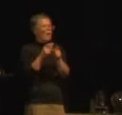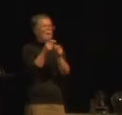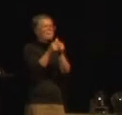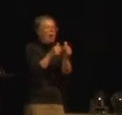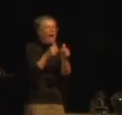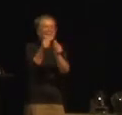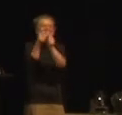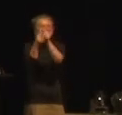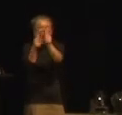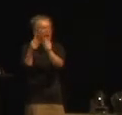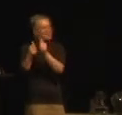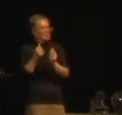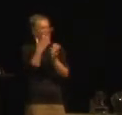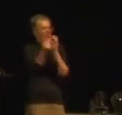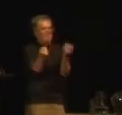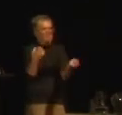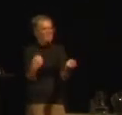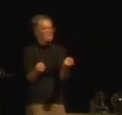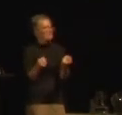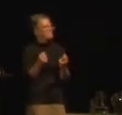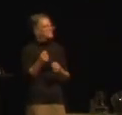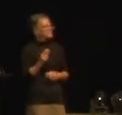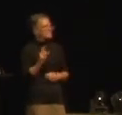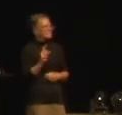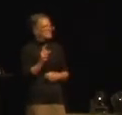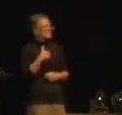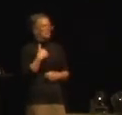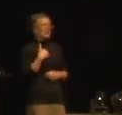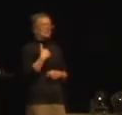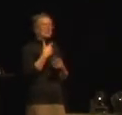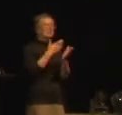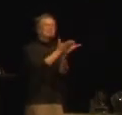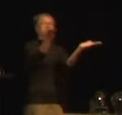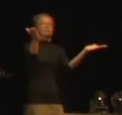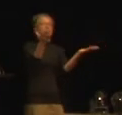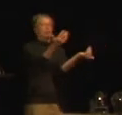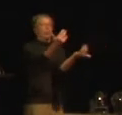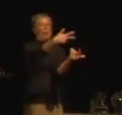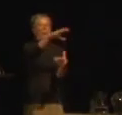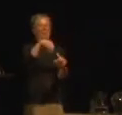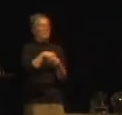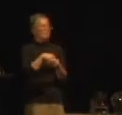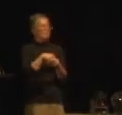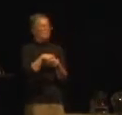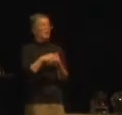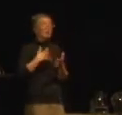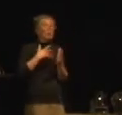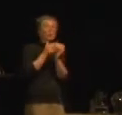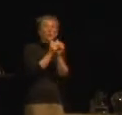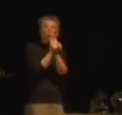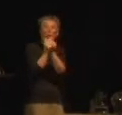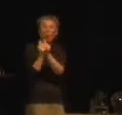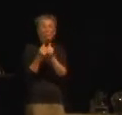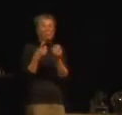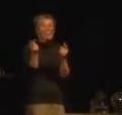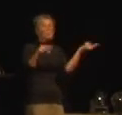that are getting started in the last few years with collecting in this area, and we're so happy to see them and join them in our community, and we want to work with them, and we want